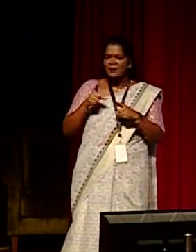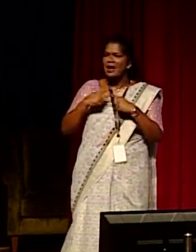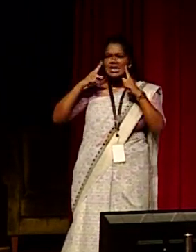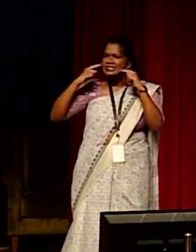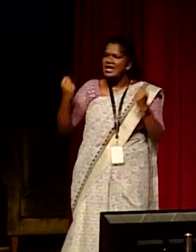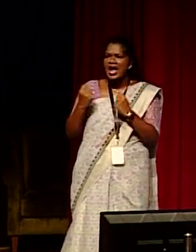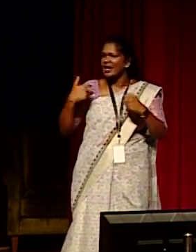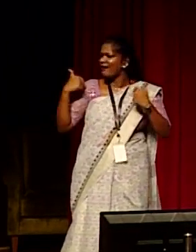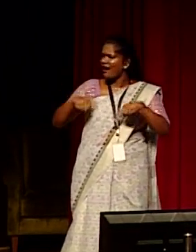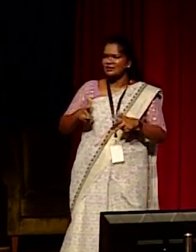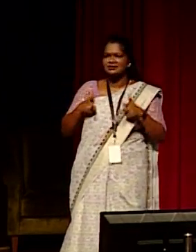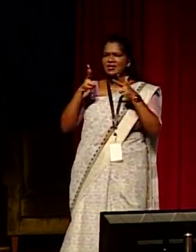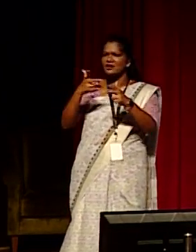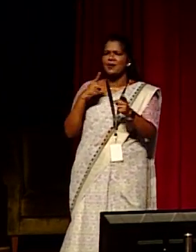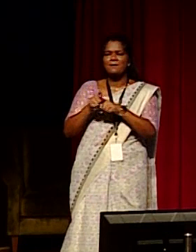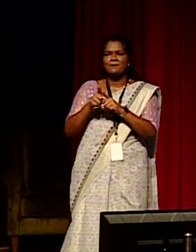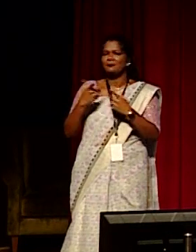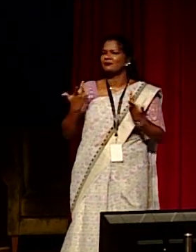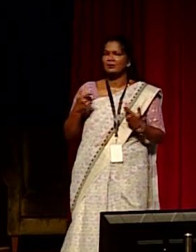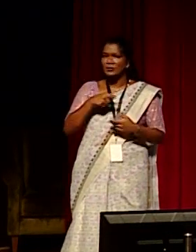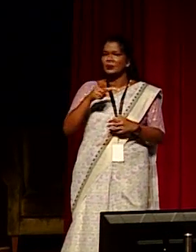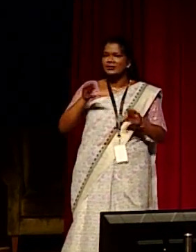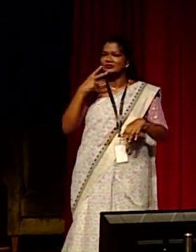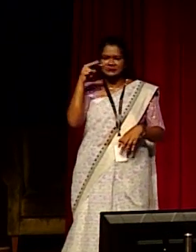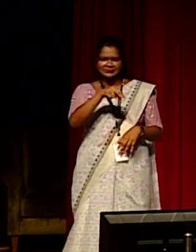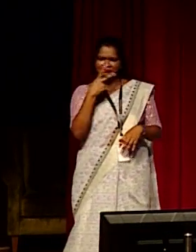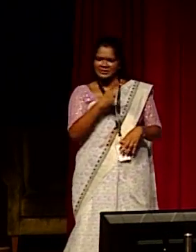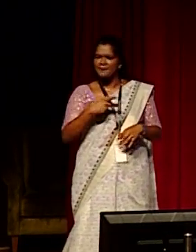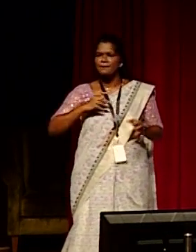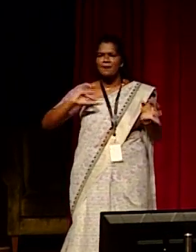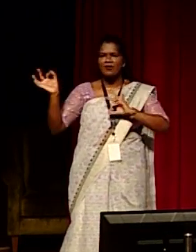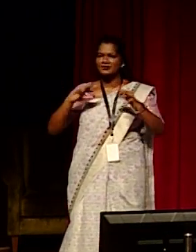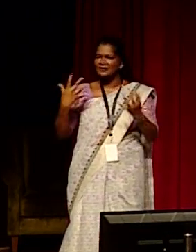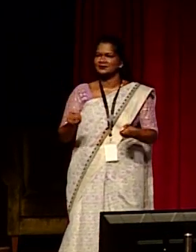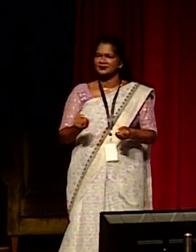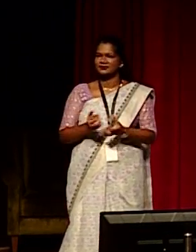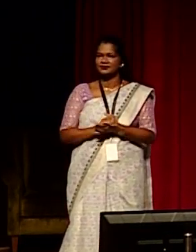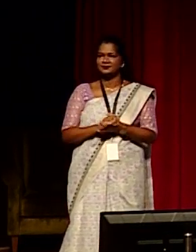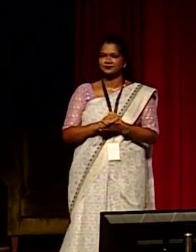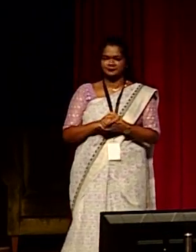to you about the merits of the Jaipur foot, because you would have seen it in performance.